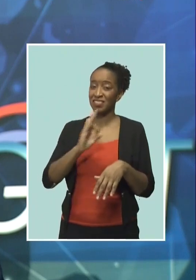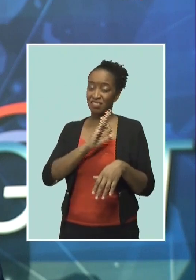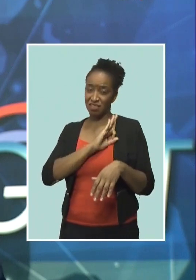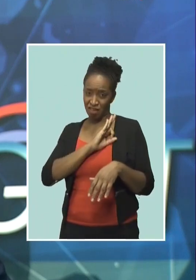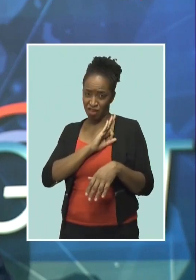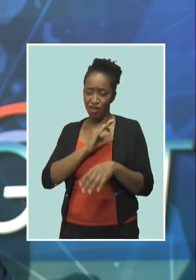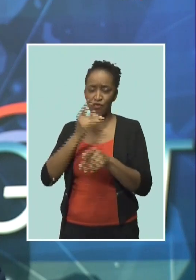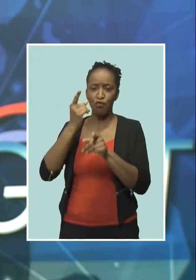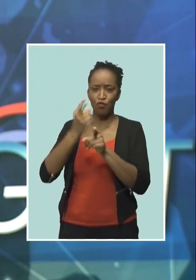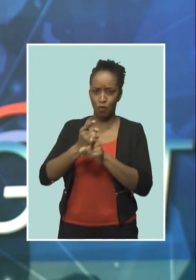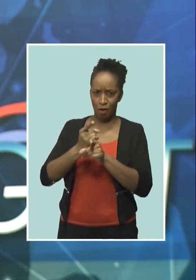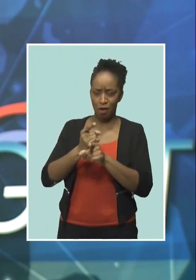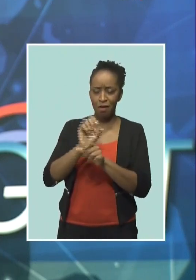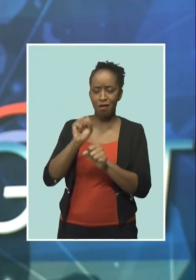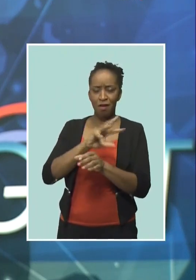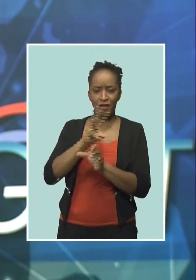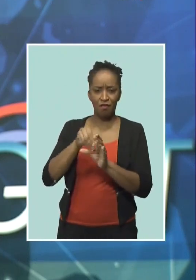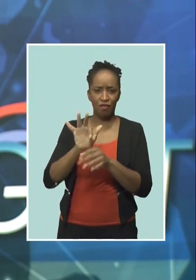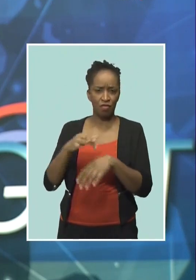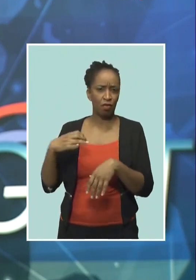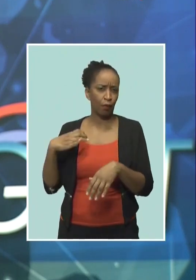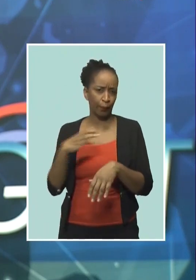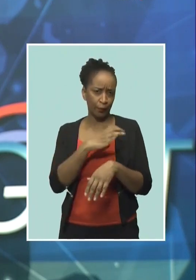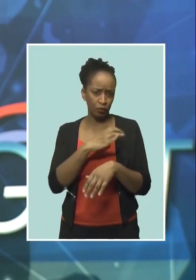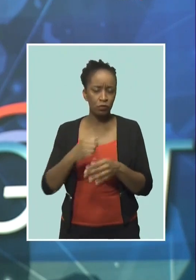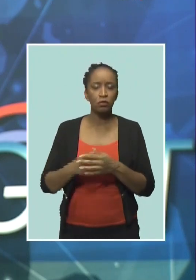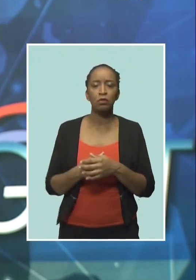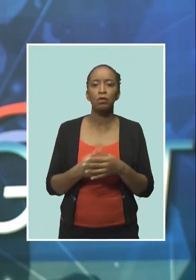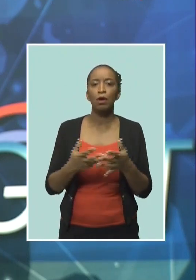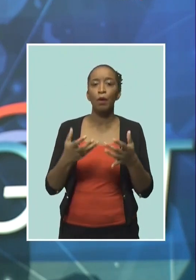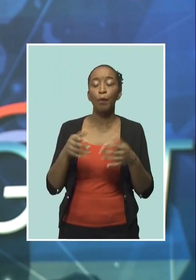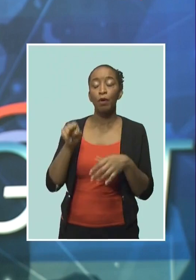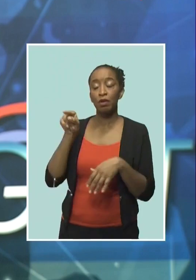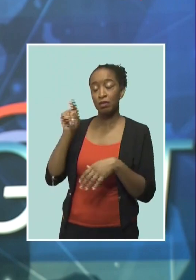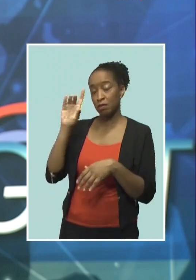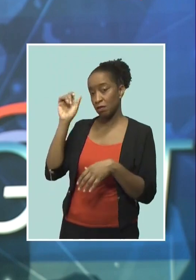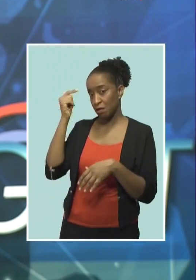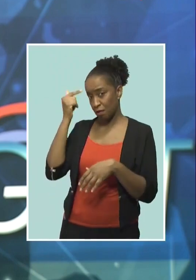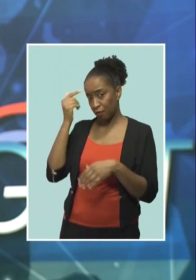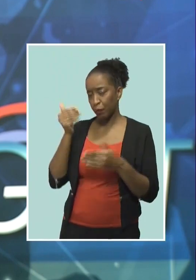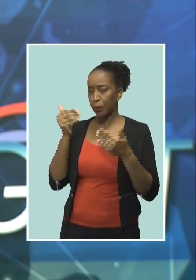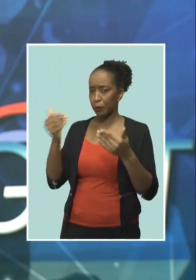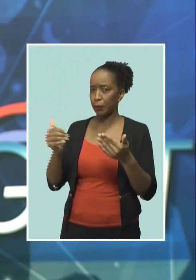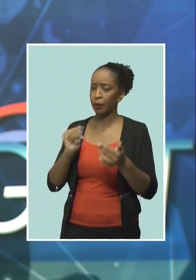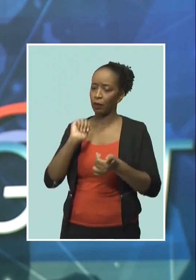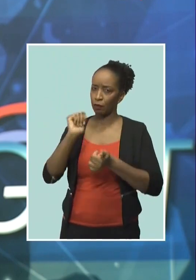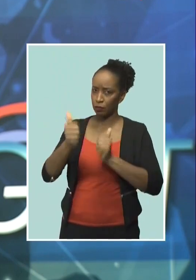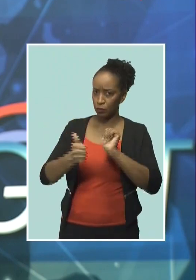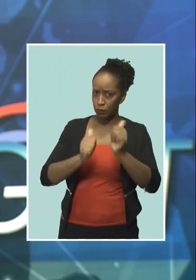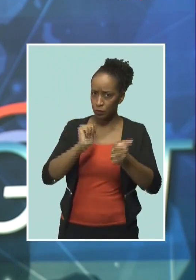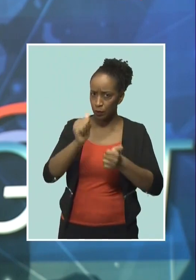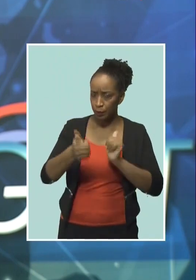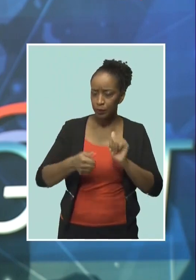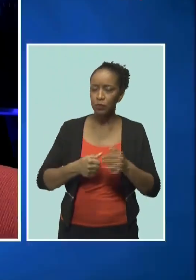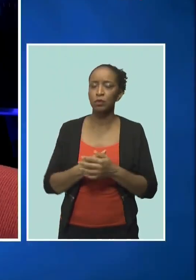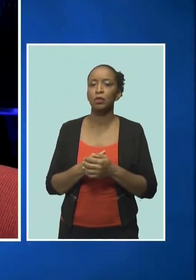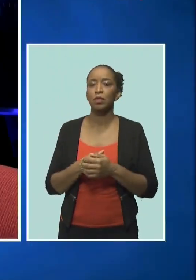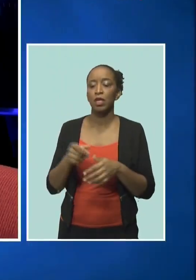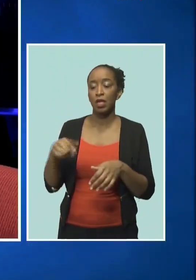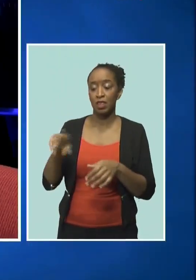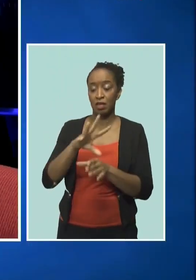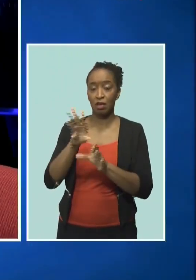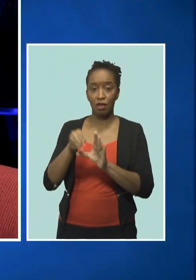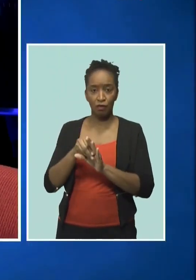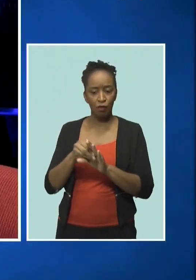people seek redress. And he urges officials to activate the mechanism of the Public Service Appeals Board to do its job. I